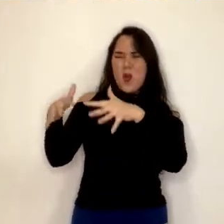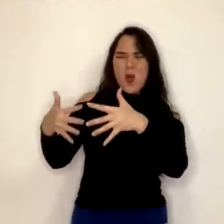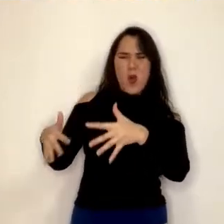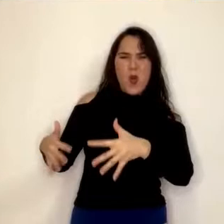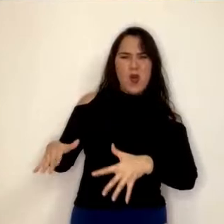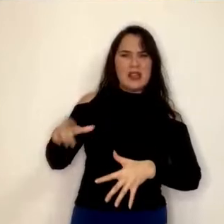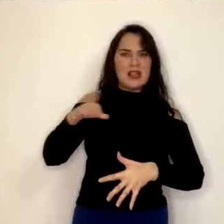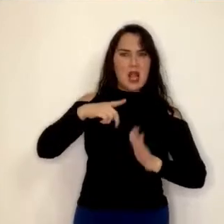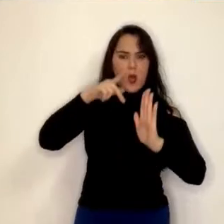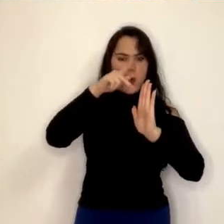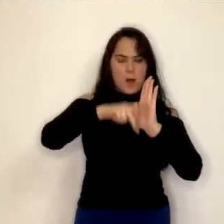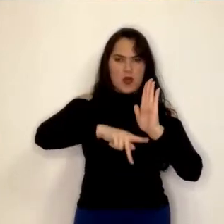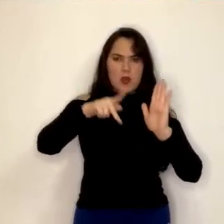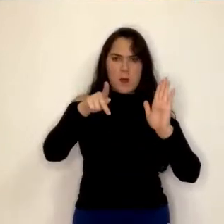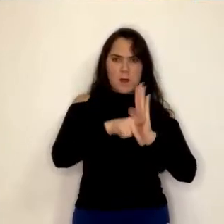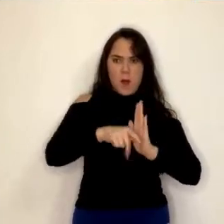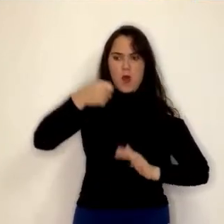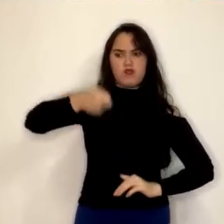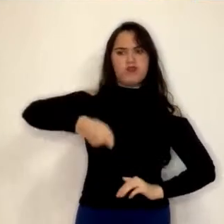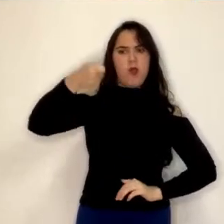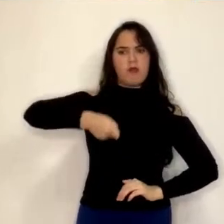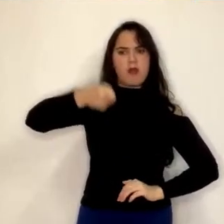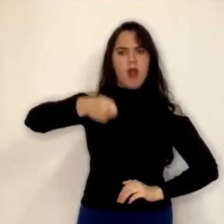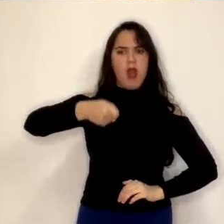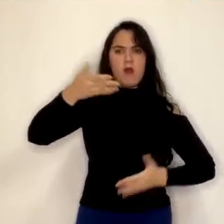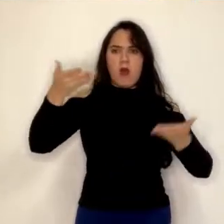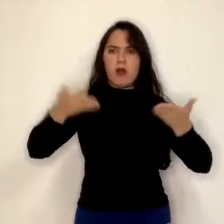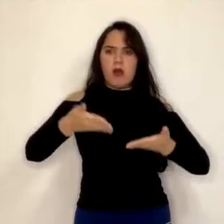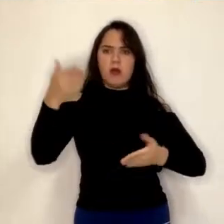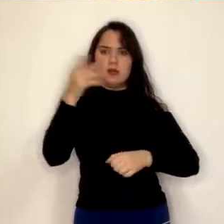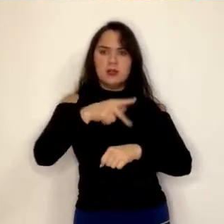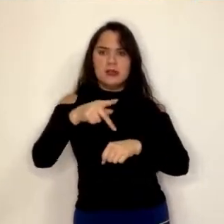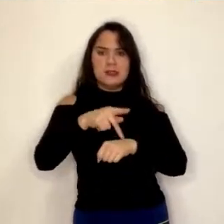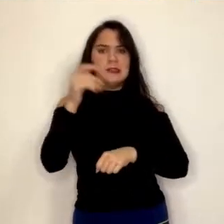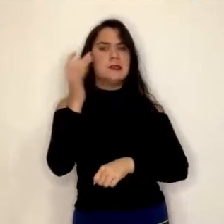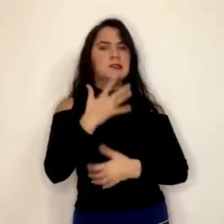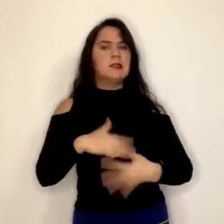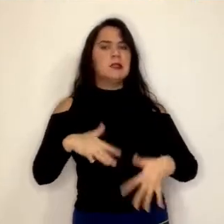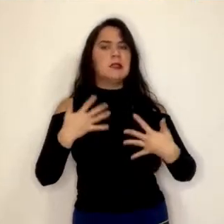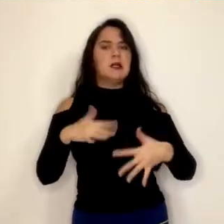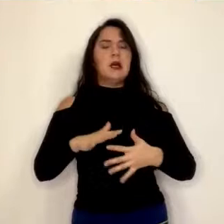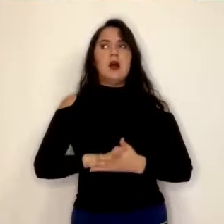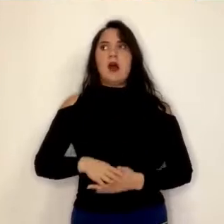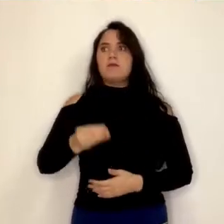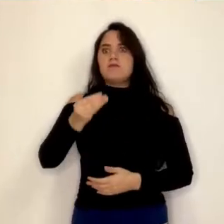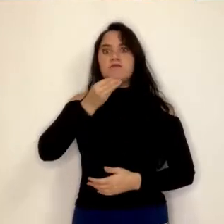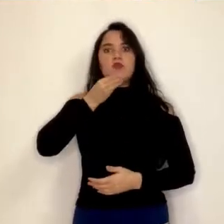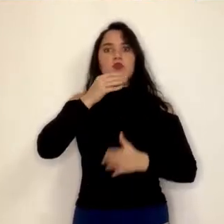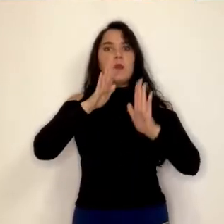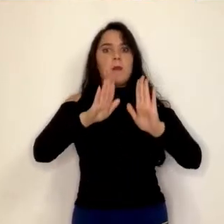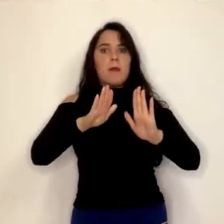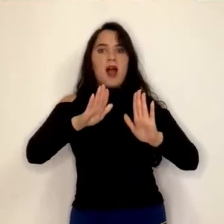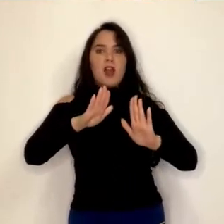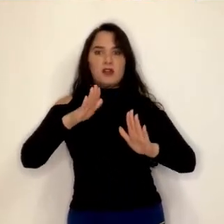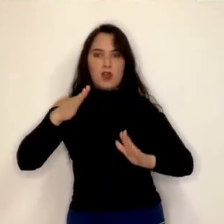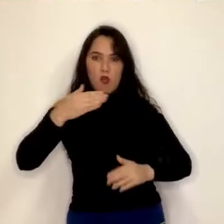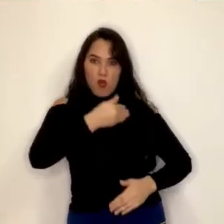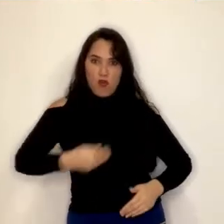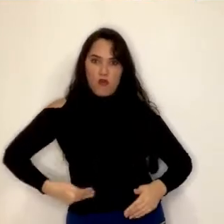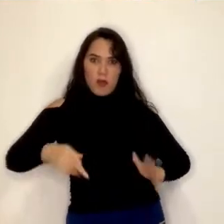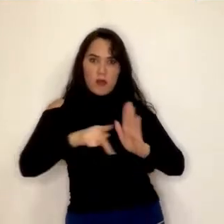affected areas by this authoritarian wave that has hit our country. It may sound absurd,